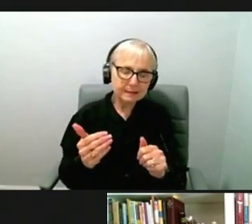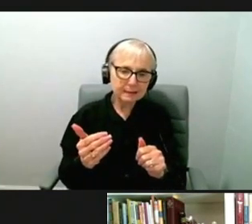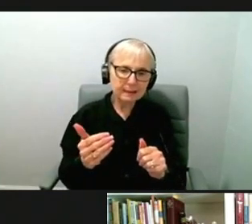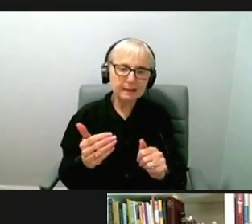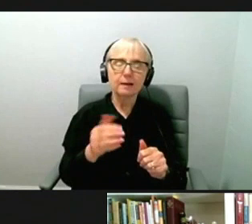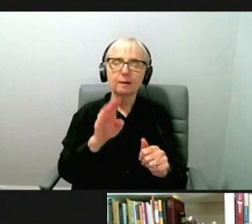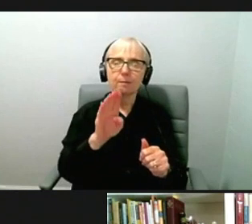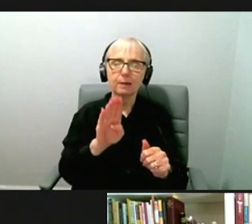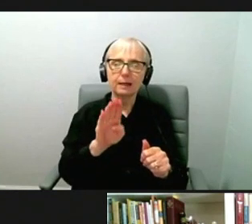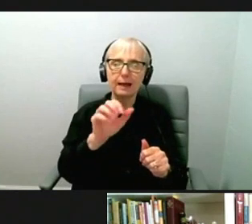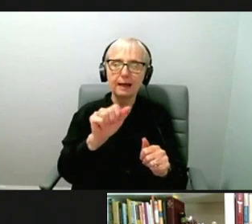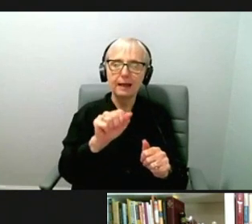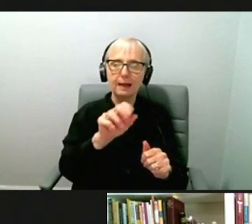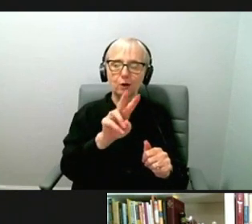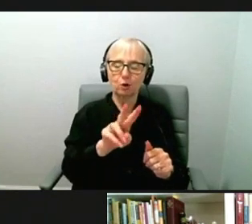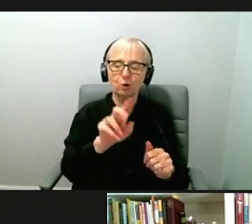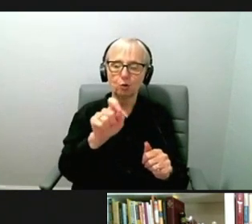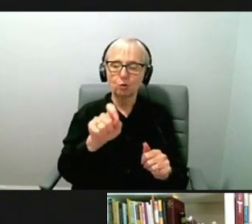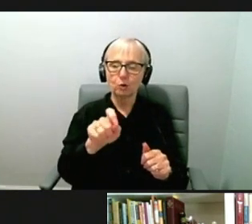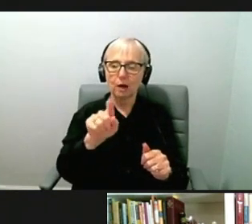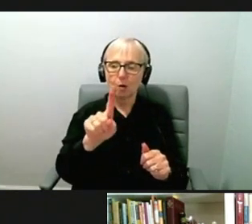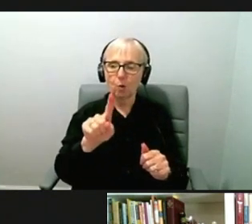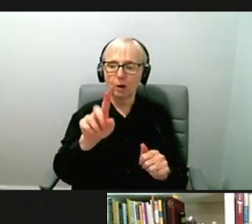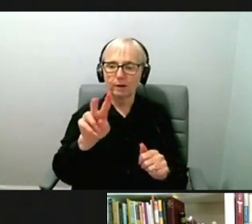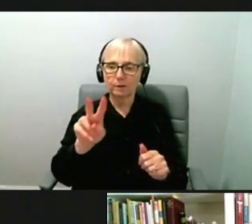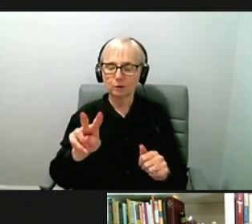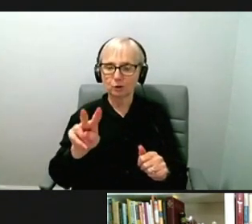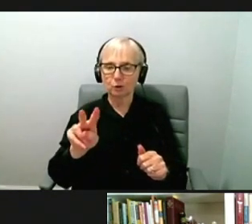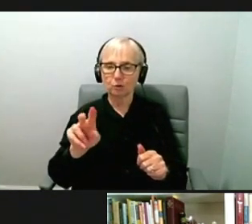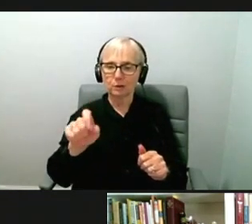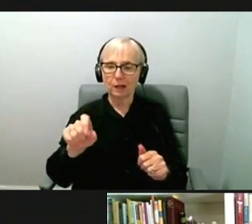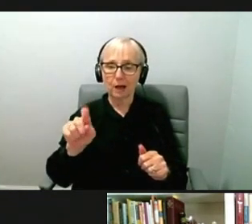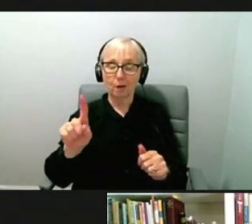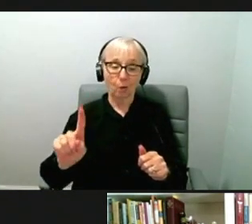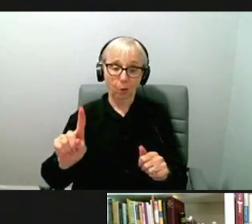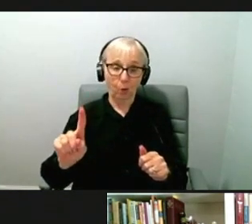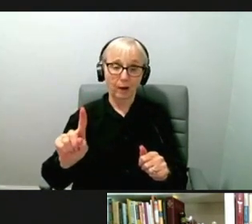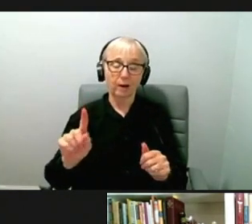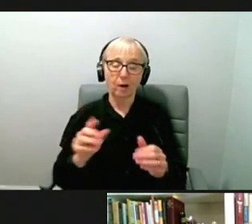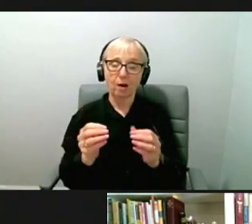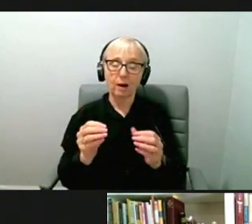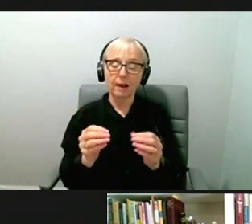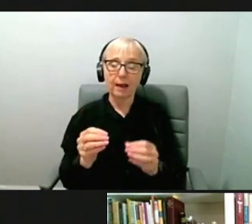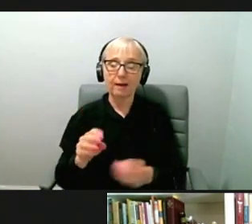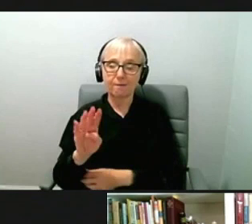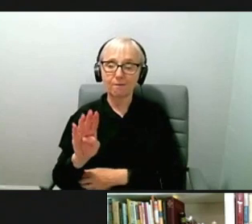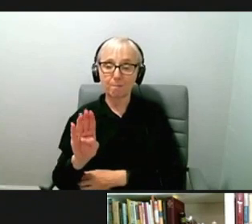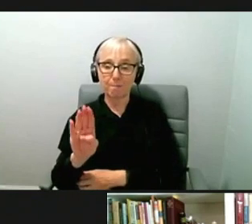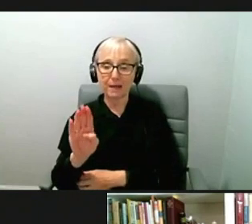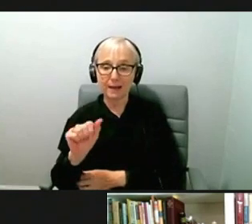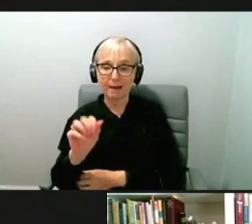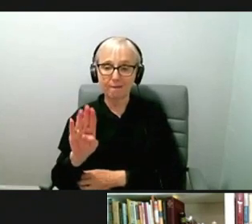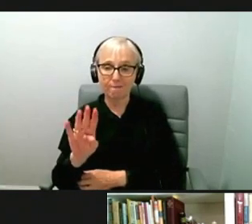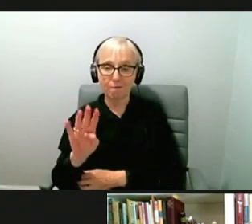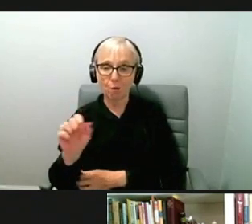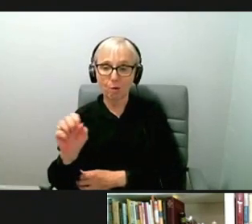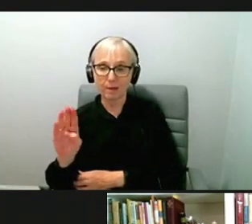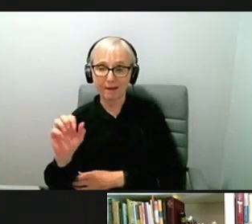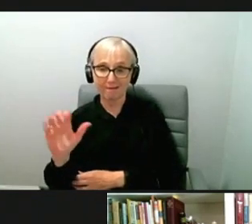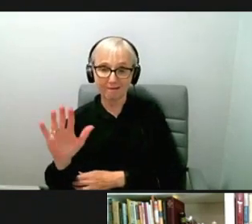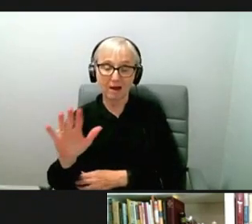BA.2.12.1, BA.4, and BA.5 are more transmissible. And so we are expecting to see higher proportions of those subvariants.